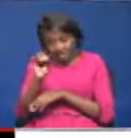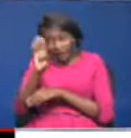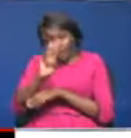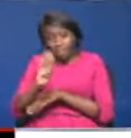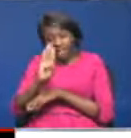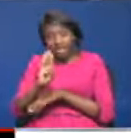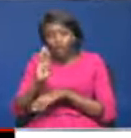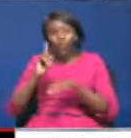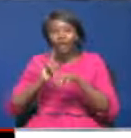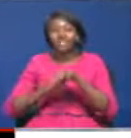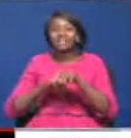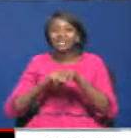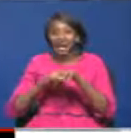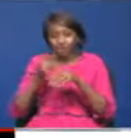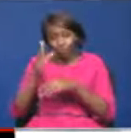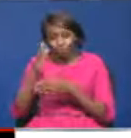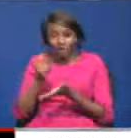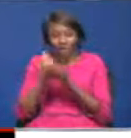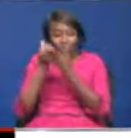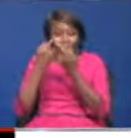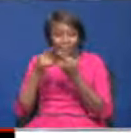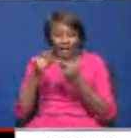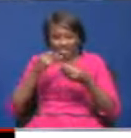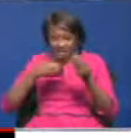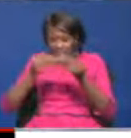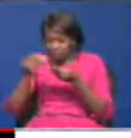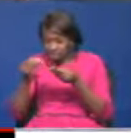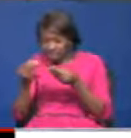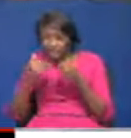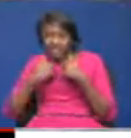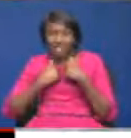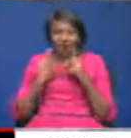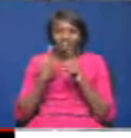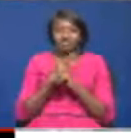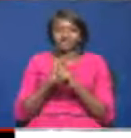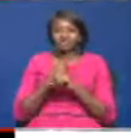ili wafanya mabiashara zao, wajifundie kazi.